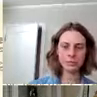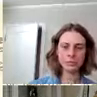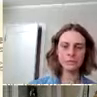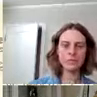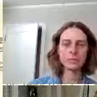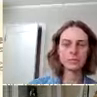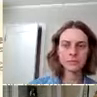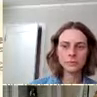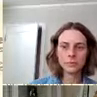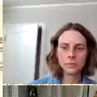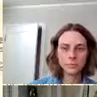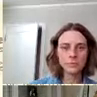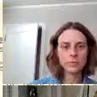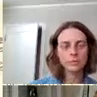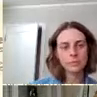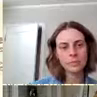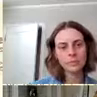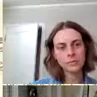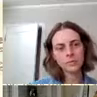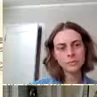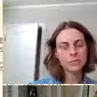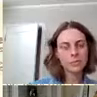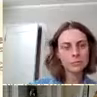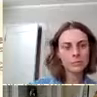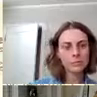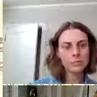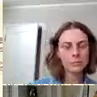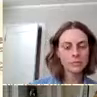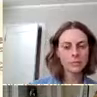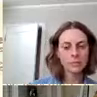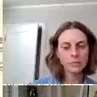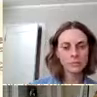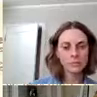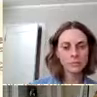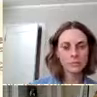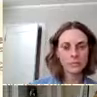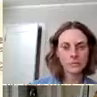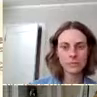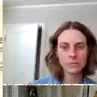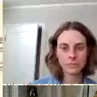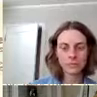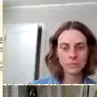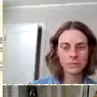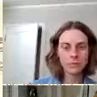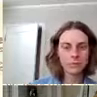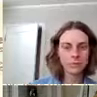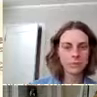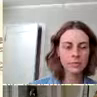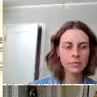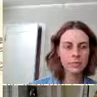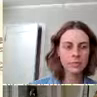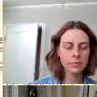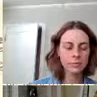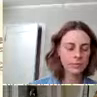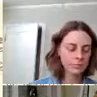artist can achieve. On my trip here, I knew one of the first places I needed to visit was the Norton Museum of Art, which is part of